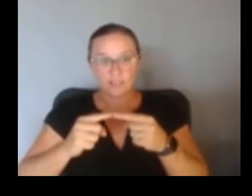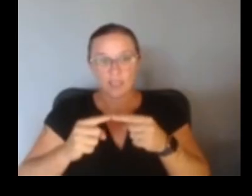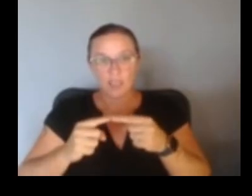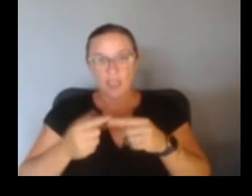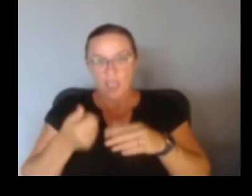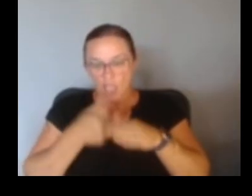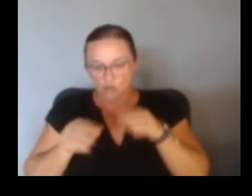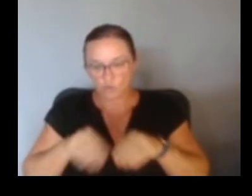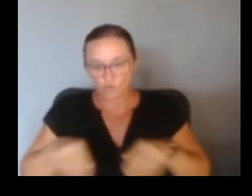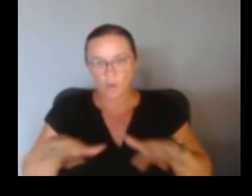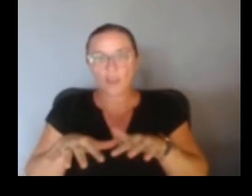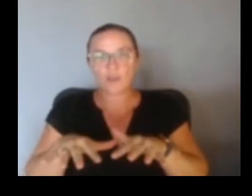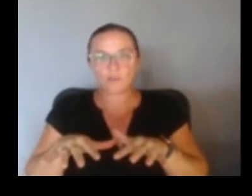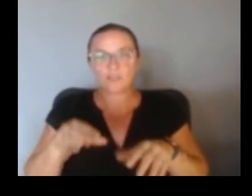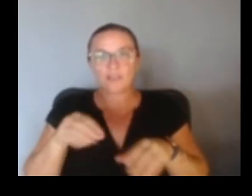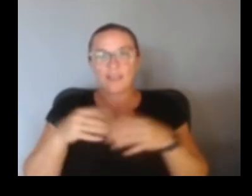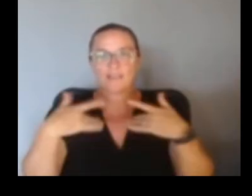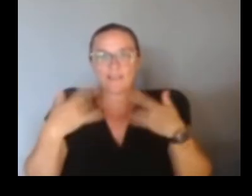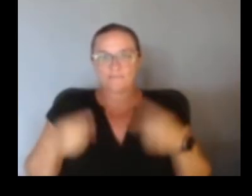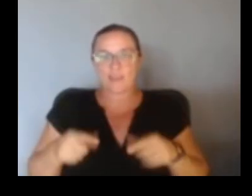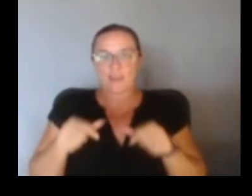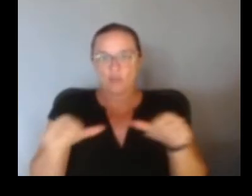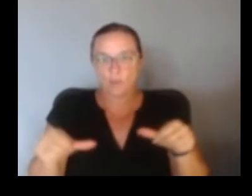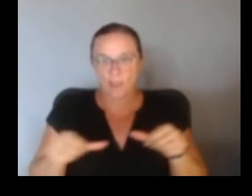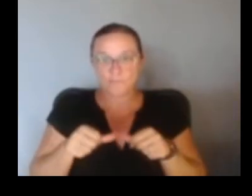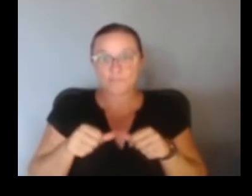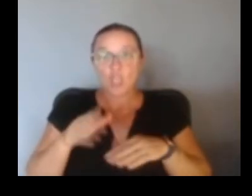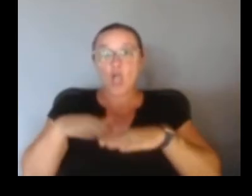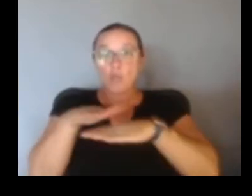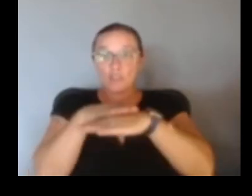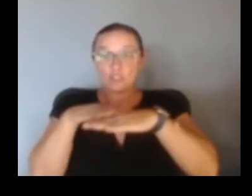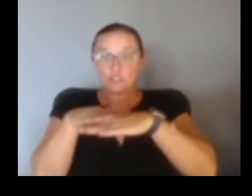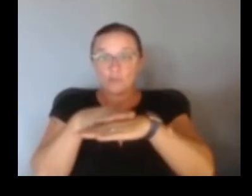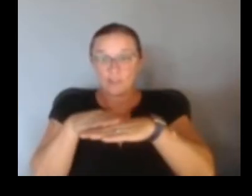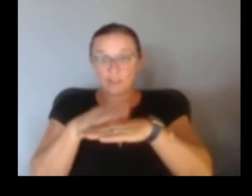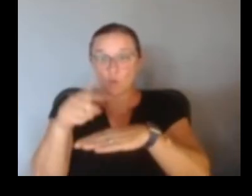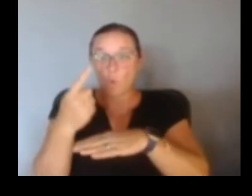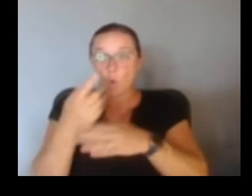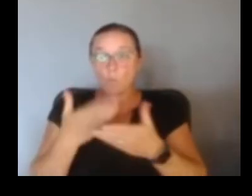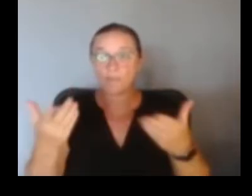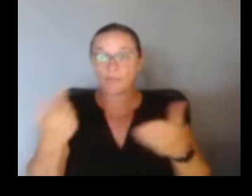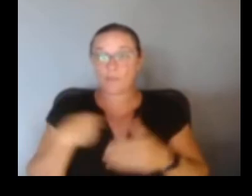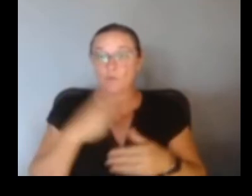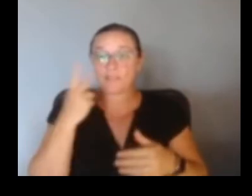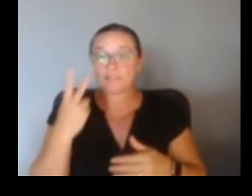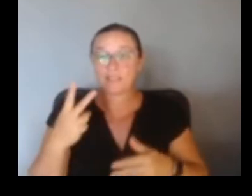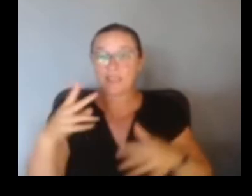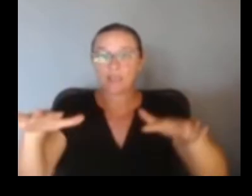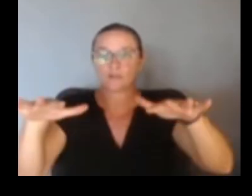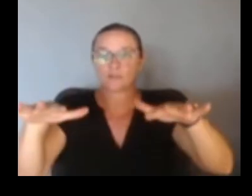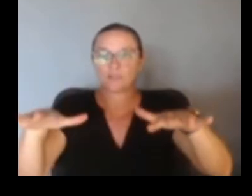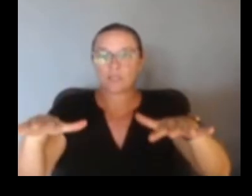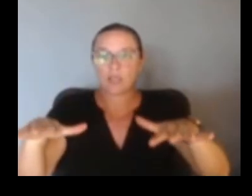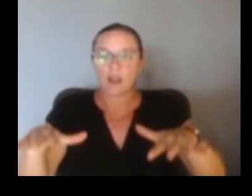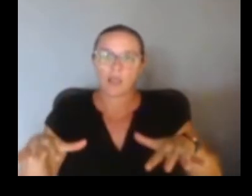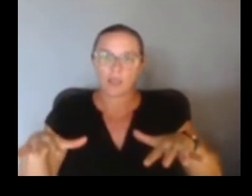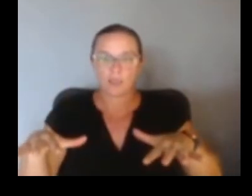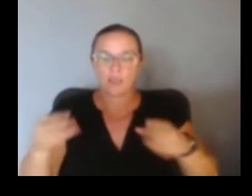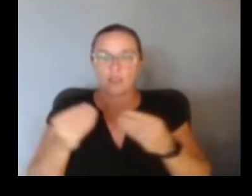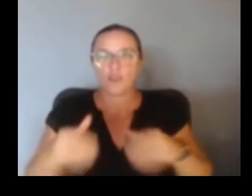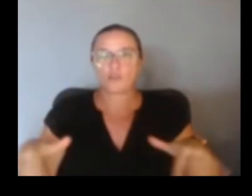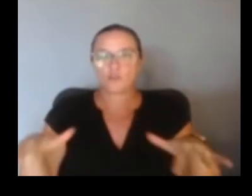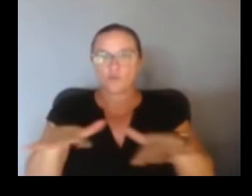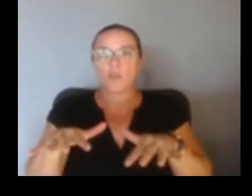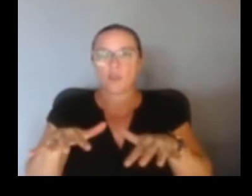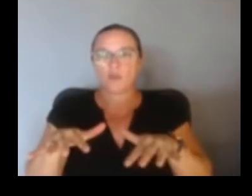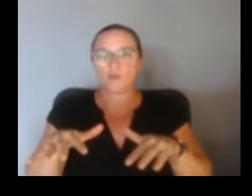vent area, whereas on the surface, all we are seeing in the last week is a settling of the ground surface following the release of gas from